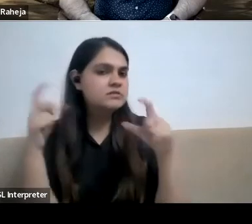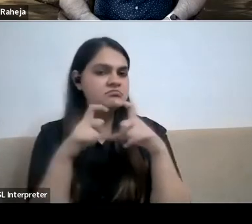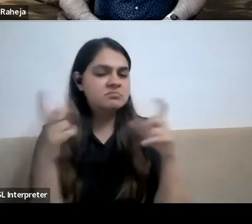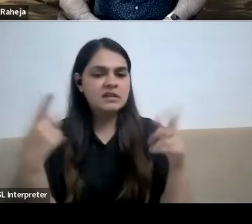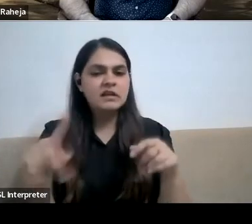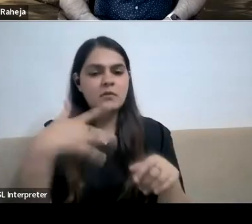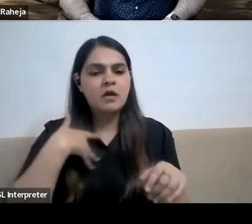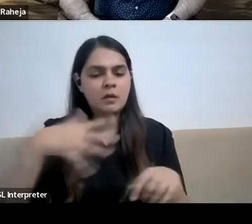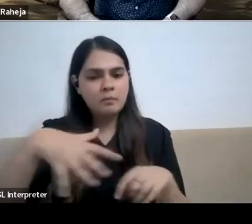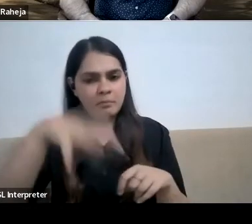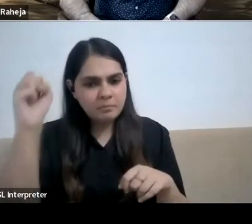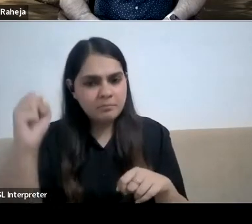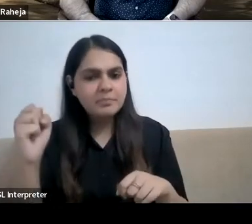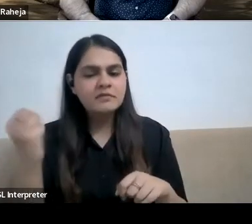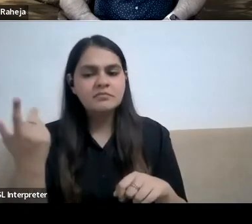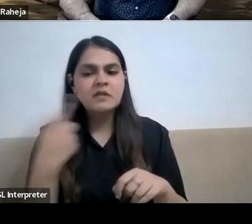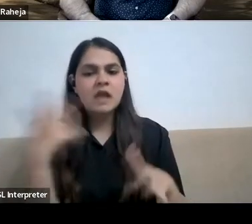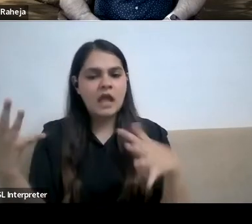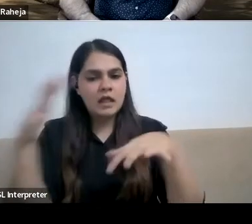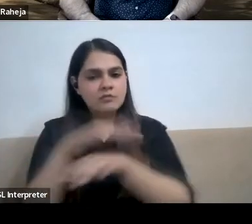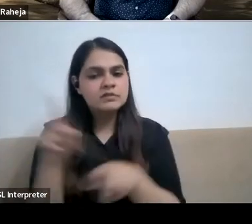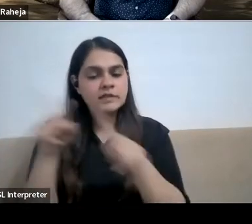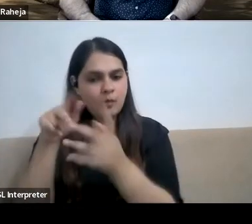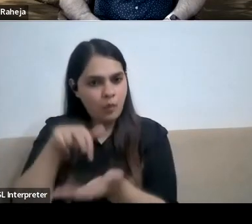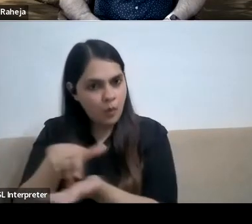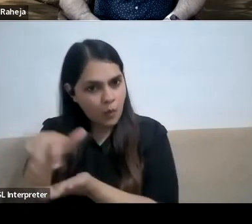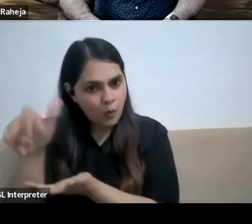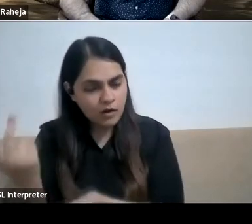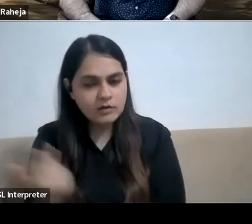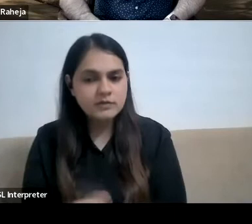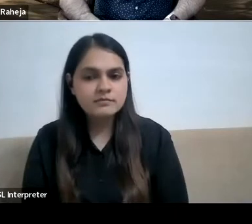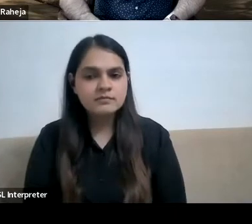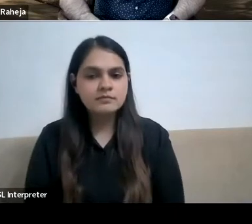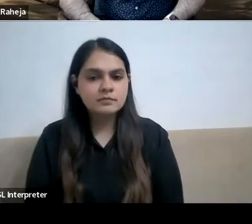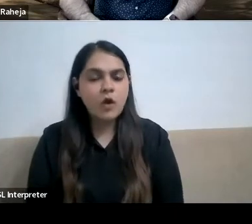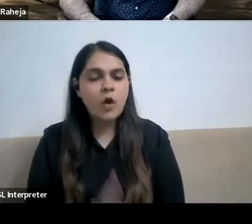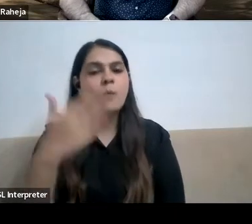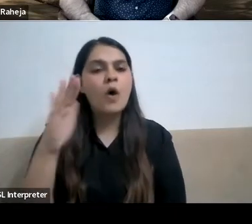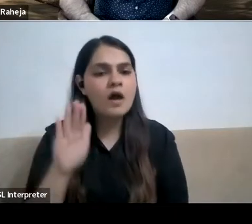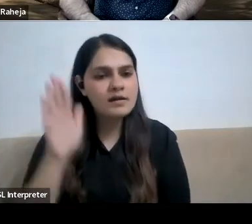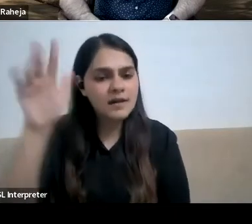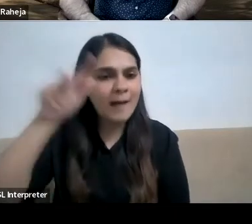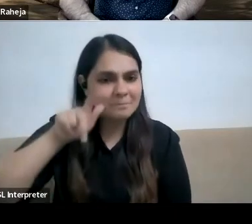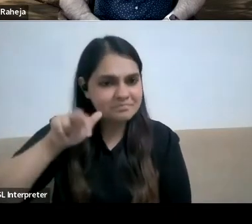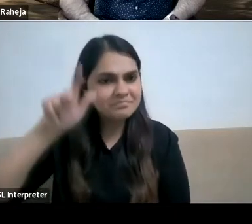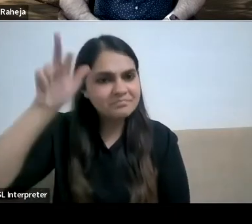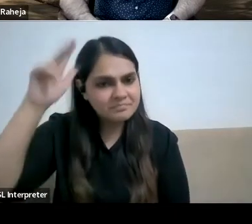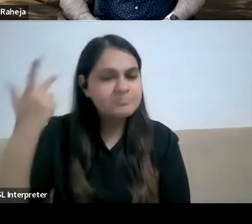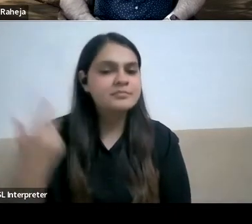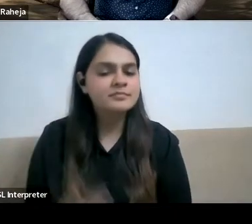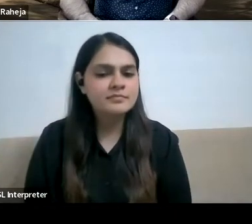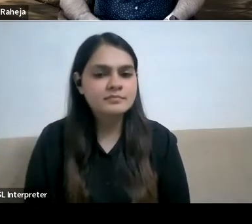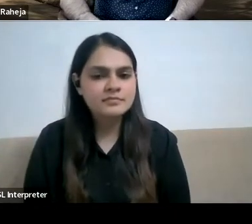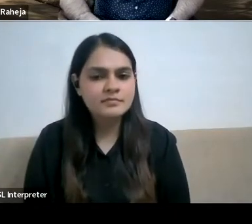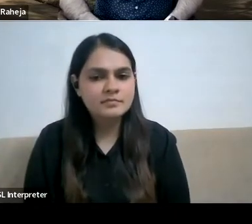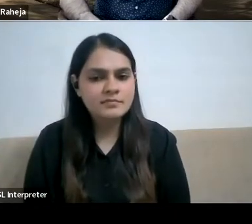things, it could be walking, having a ramp, staircase. So it's so